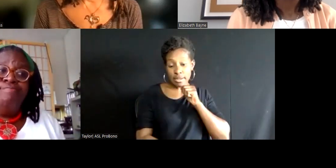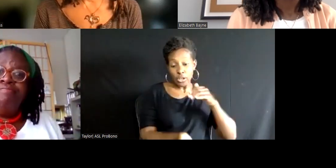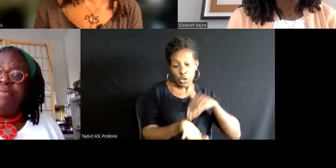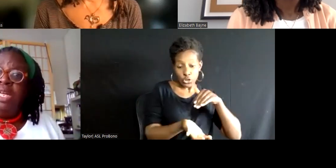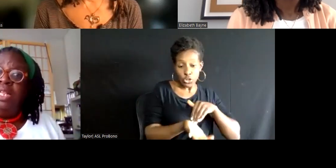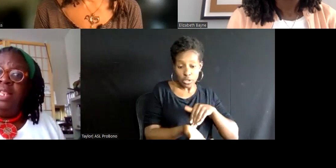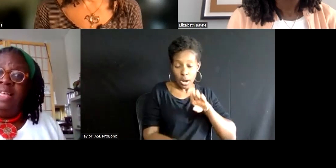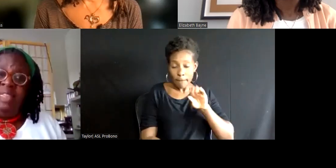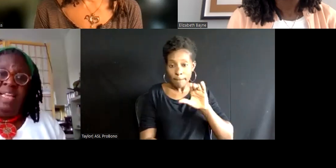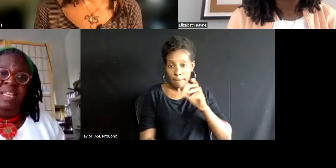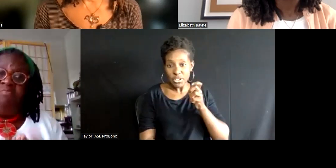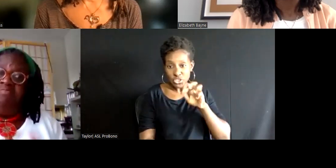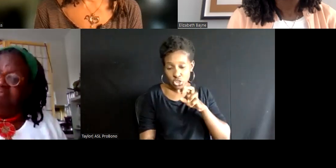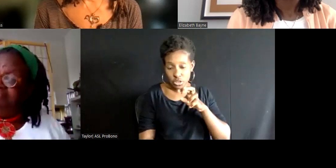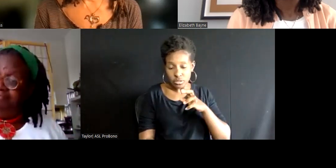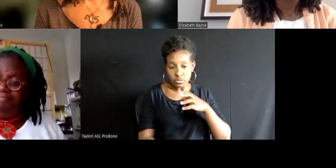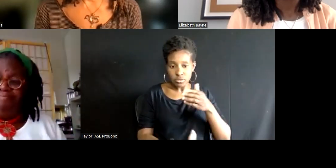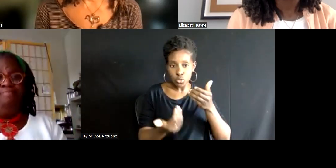So that's